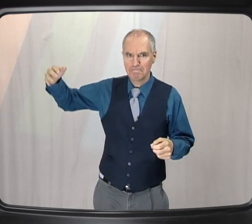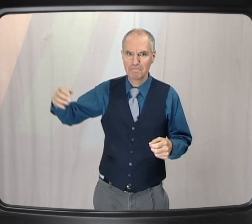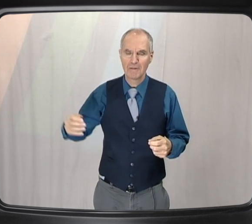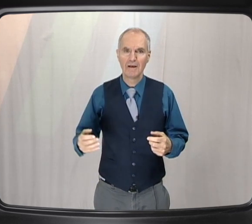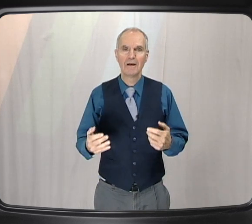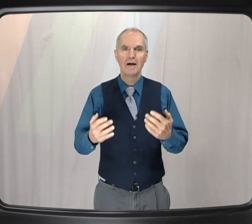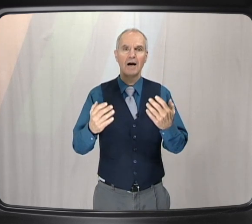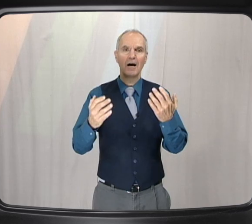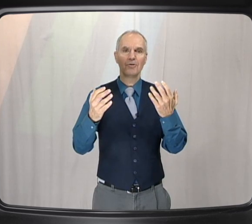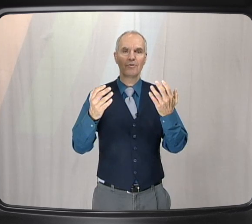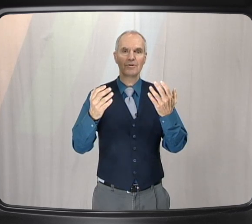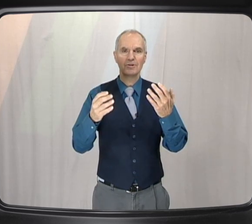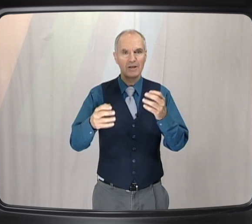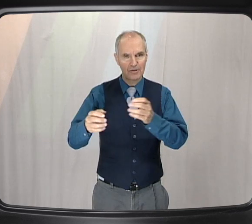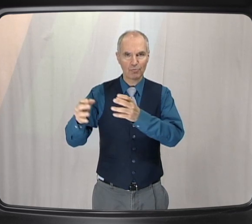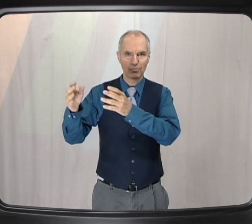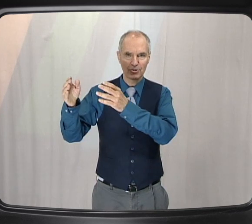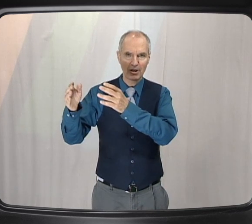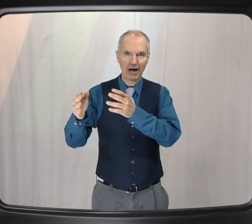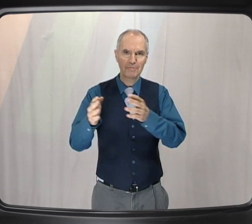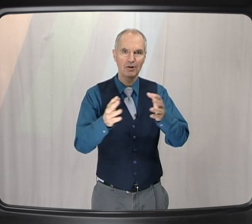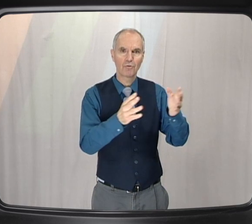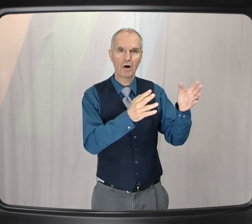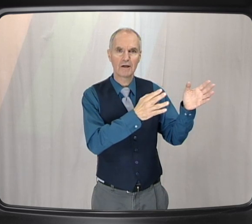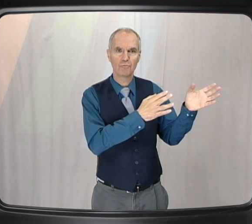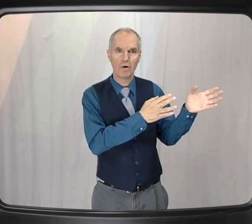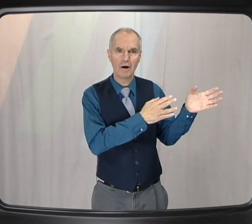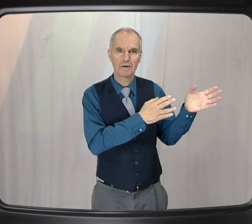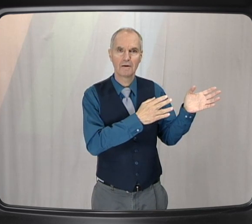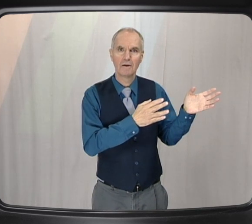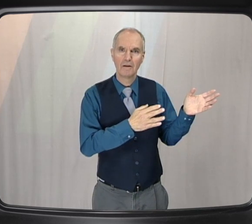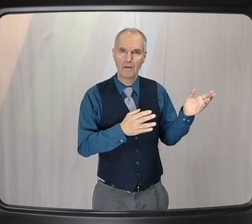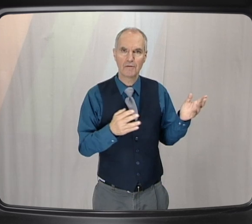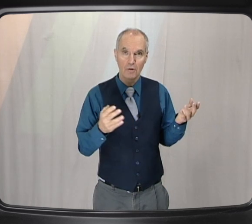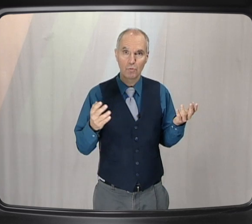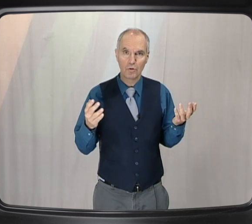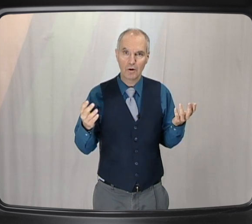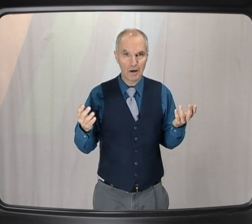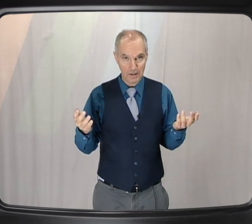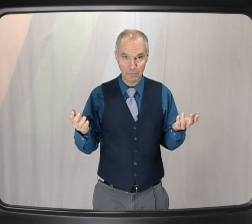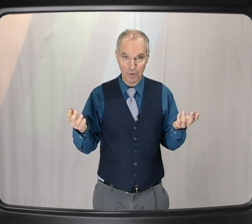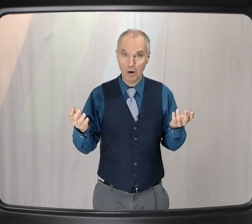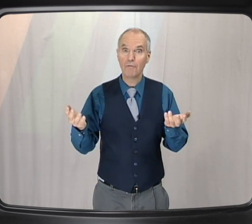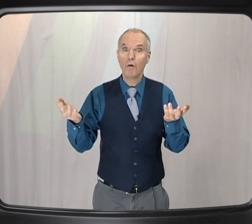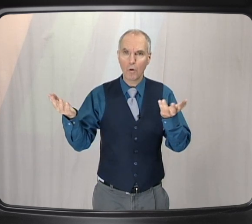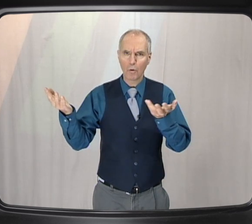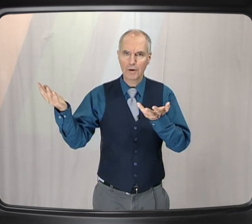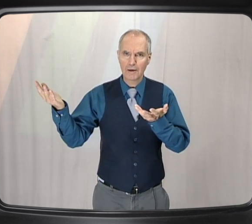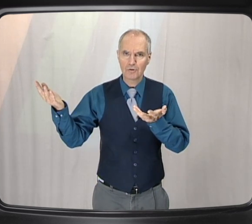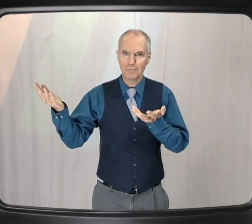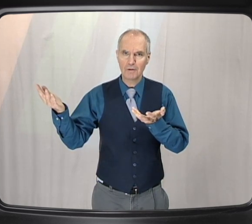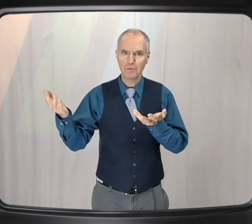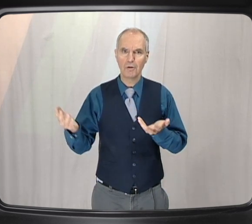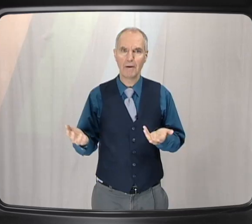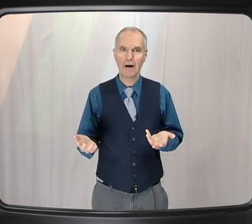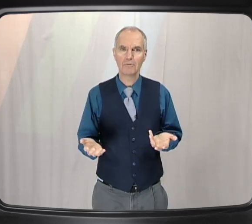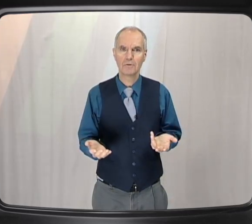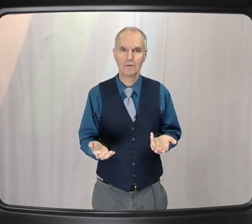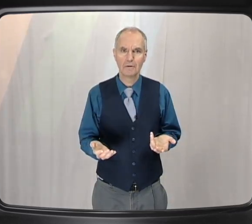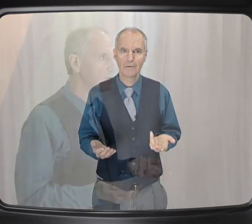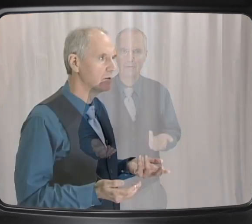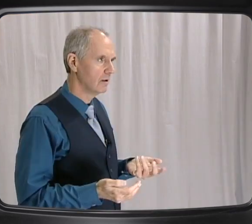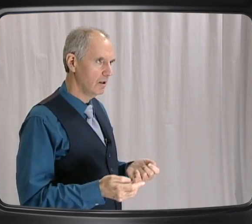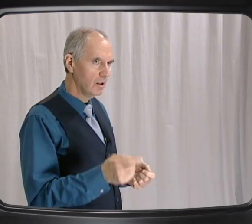him. I noticed as we were stopped at a crosswalk that there were a number of Oriental people